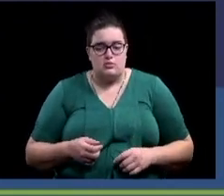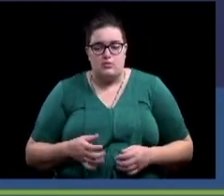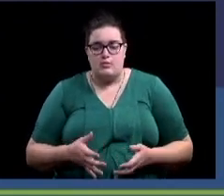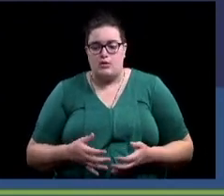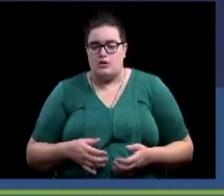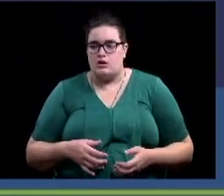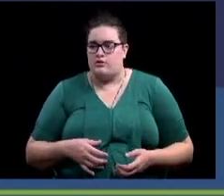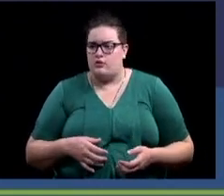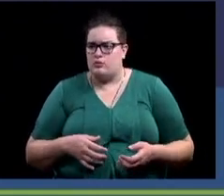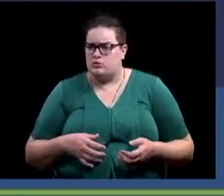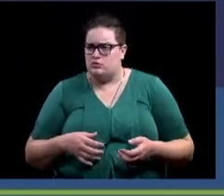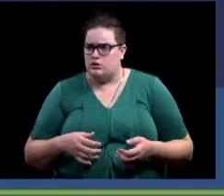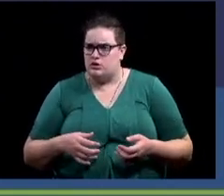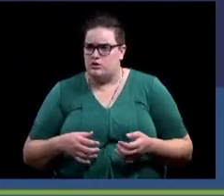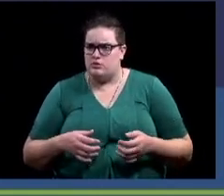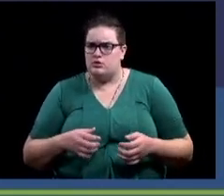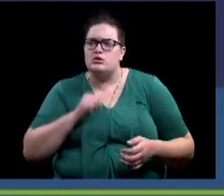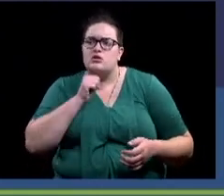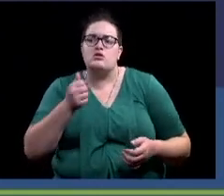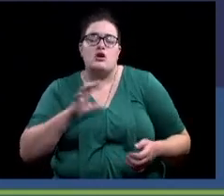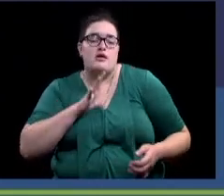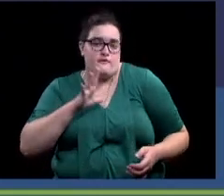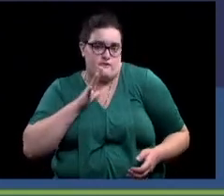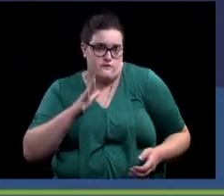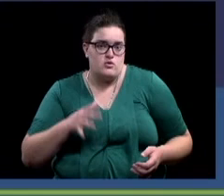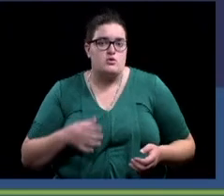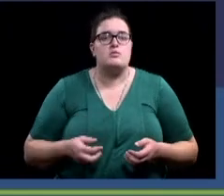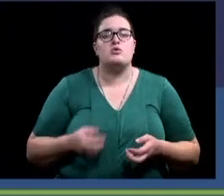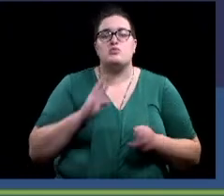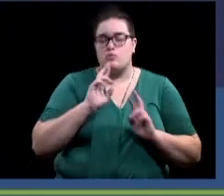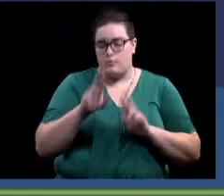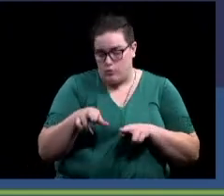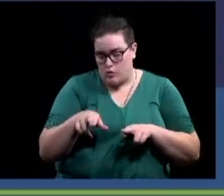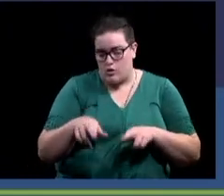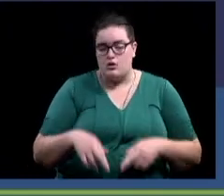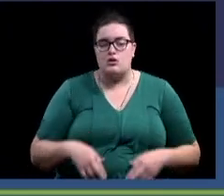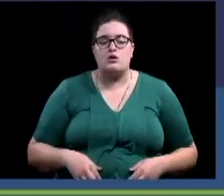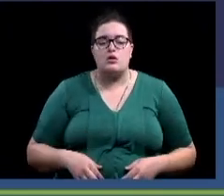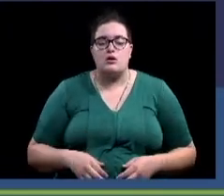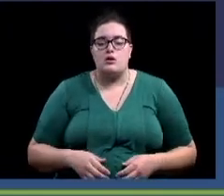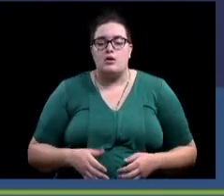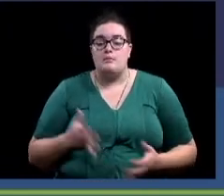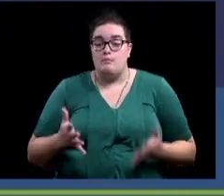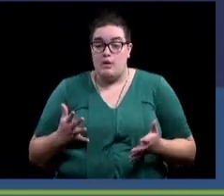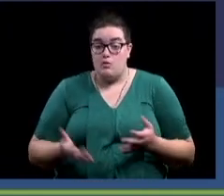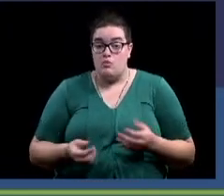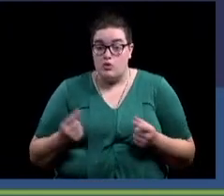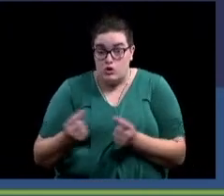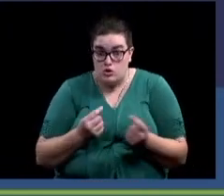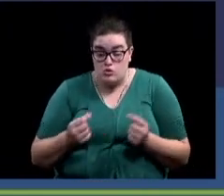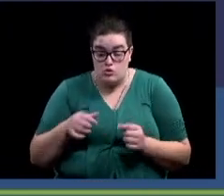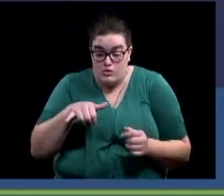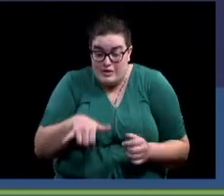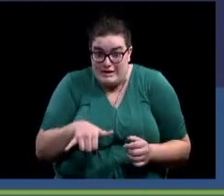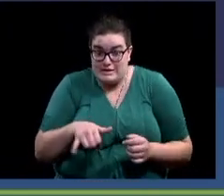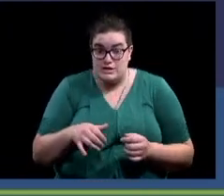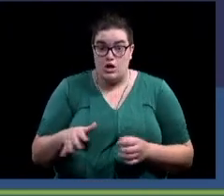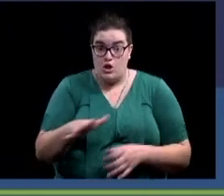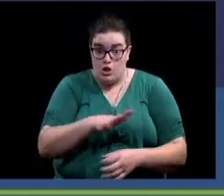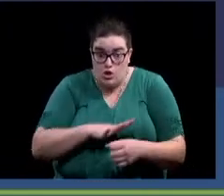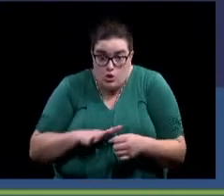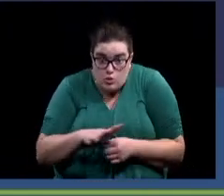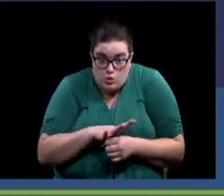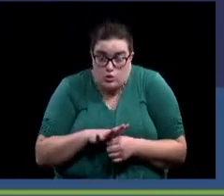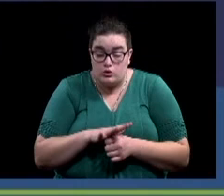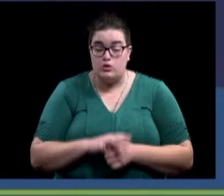can implement those here locally as well, because I'm at your recommendation, of course, and see how we can just